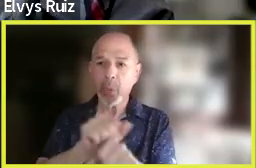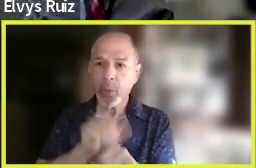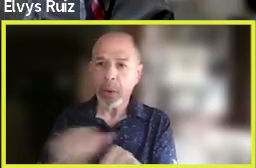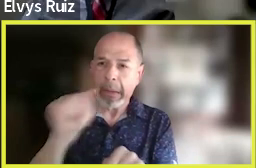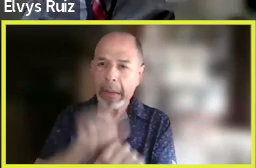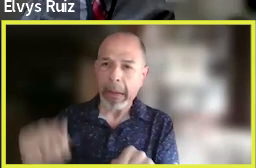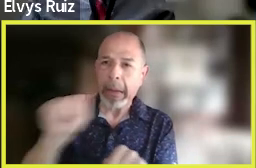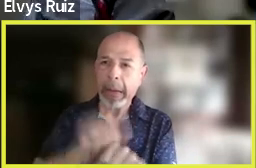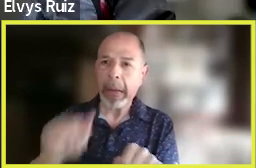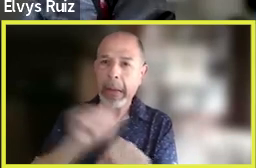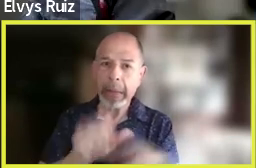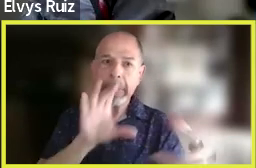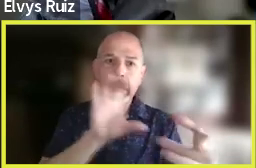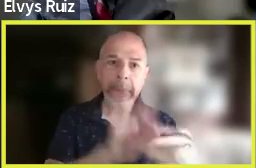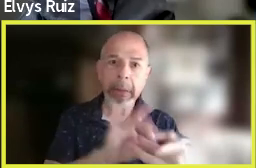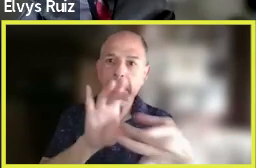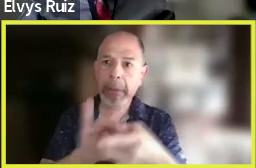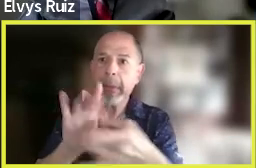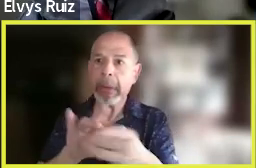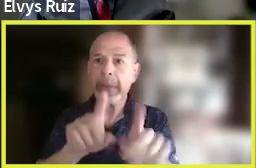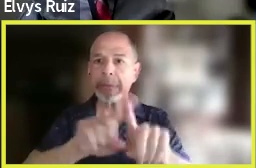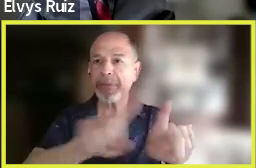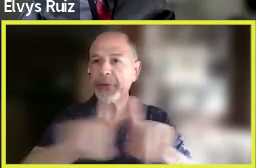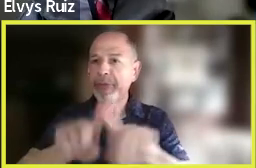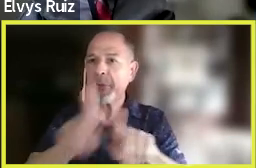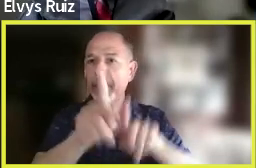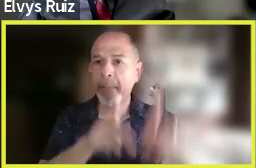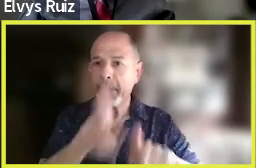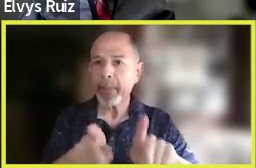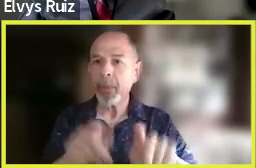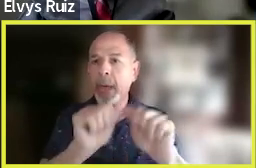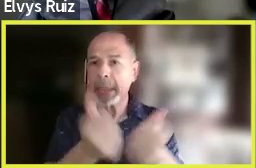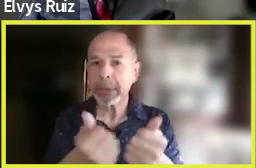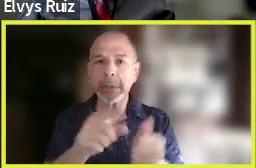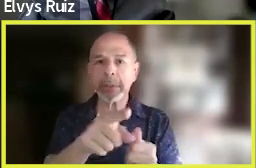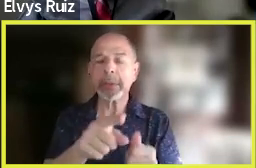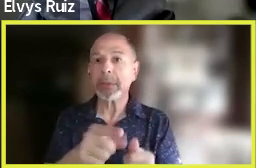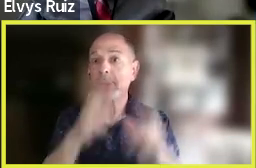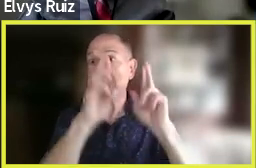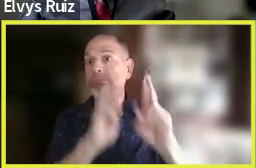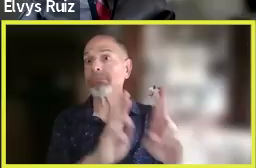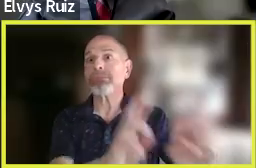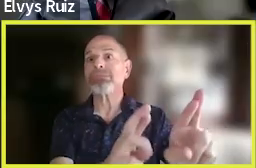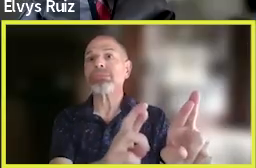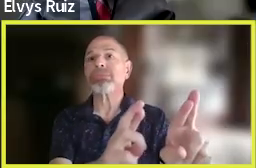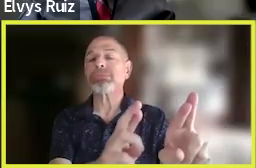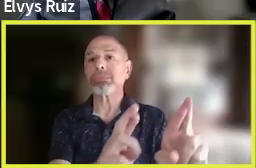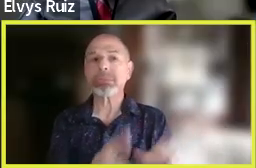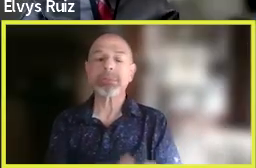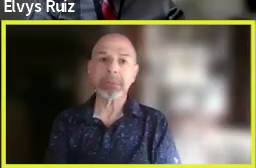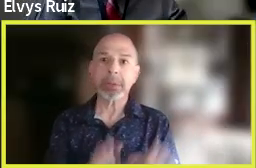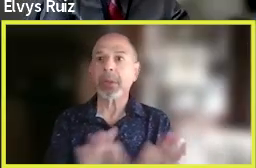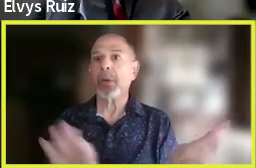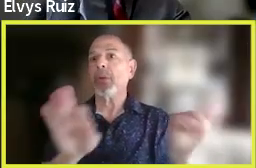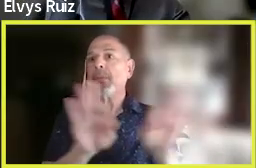her just connections with everyone. She is so respected and valued by many for